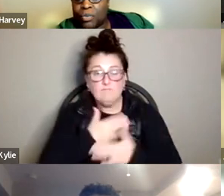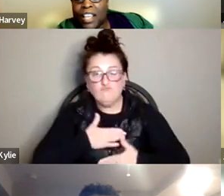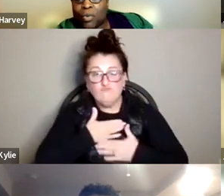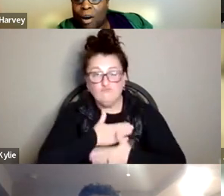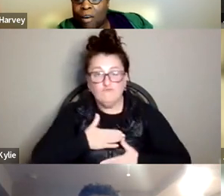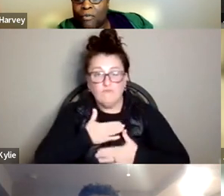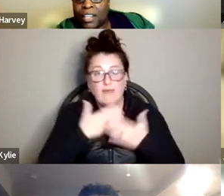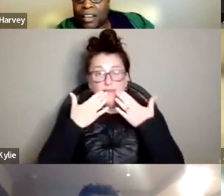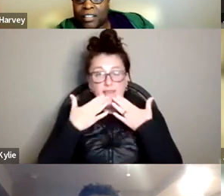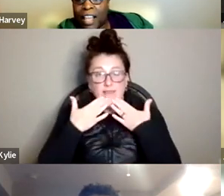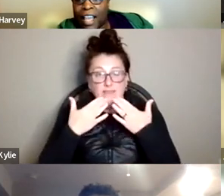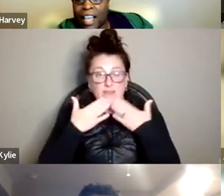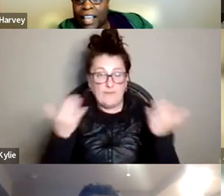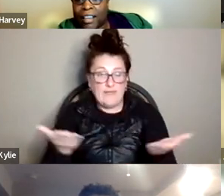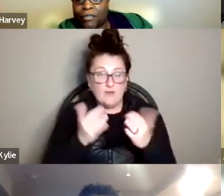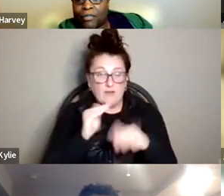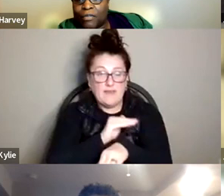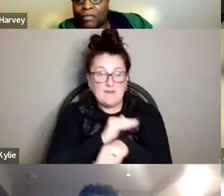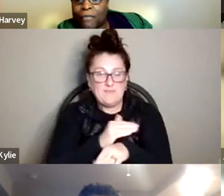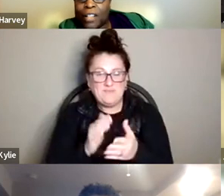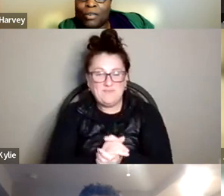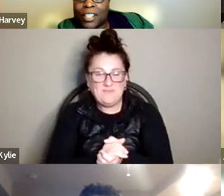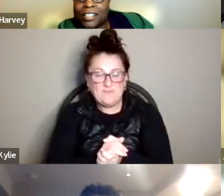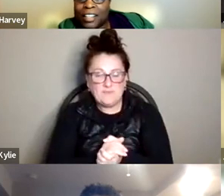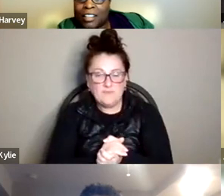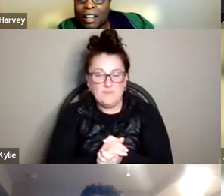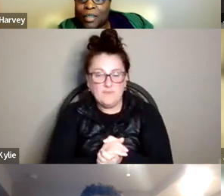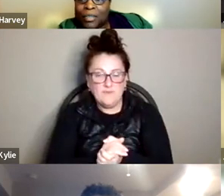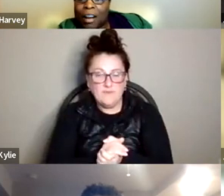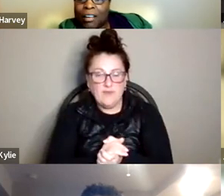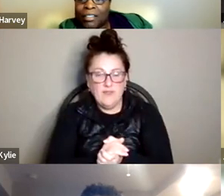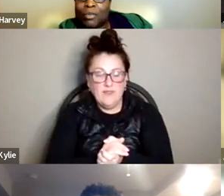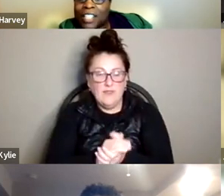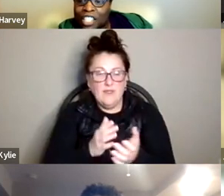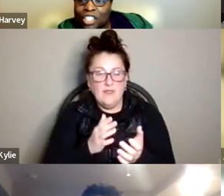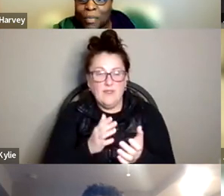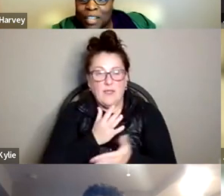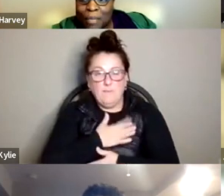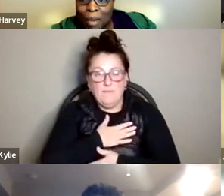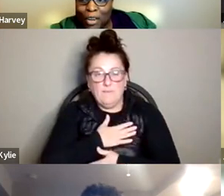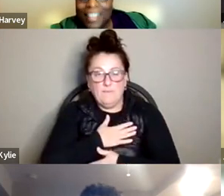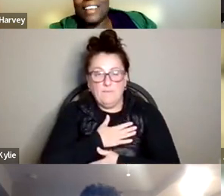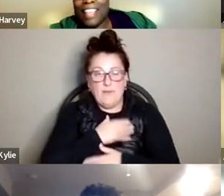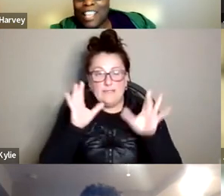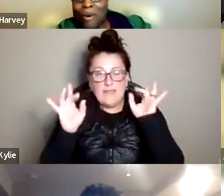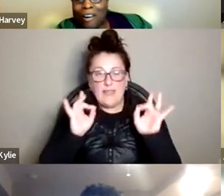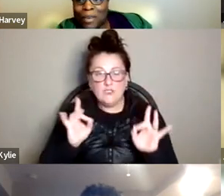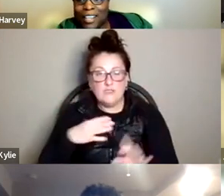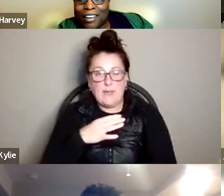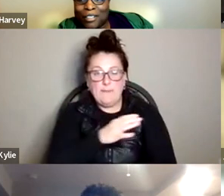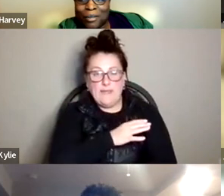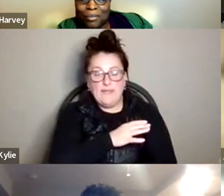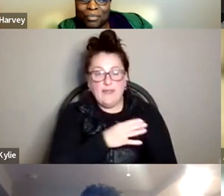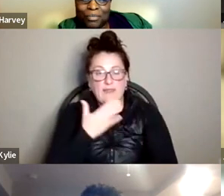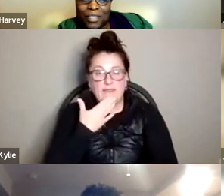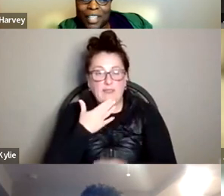appreciated. So thank you all for being here tonight. And of course, my fellow listening, our selection committee members, thank you